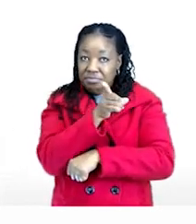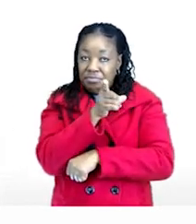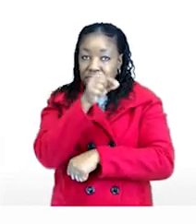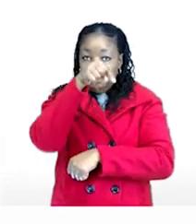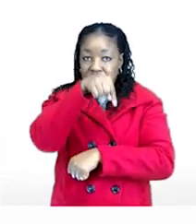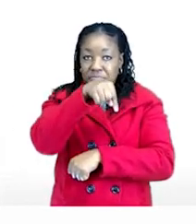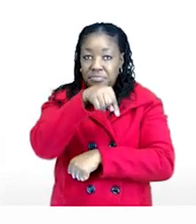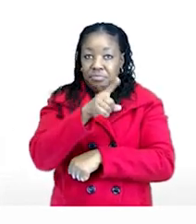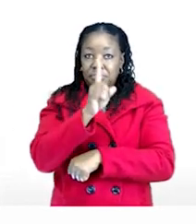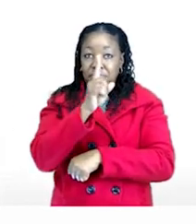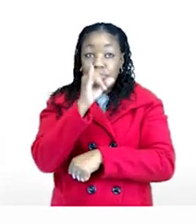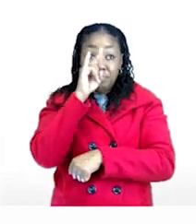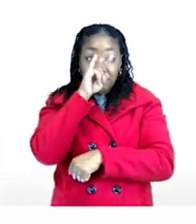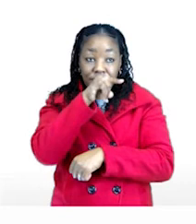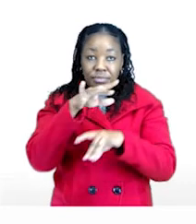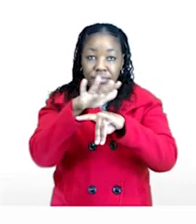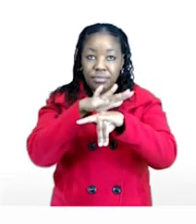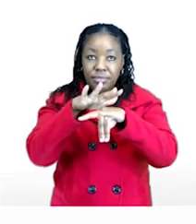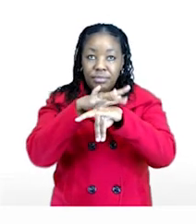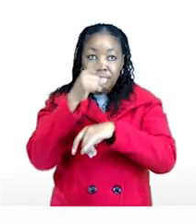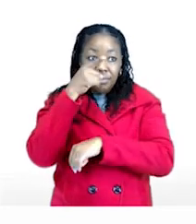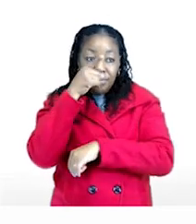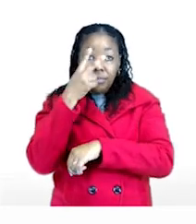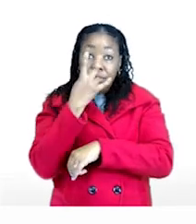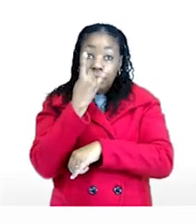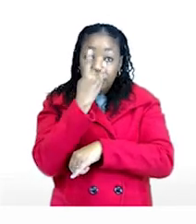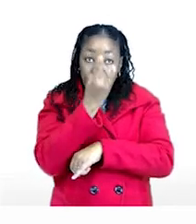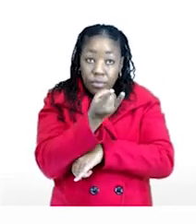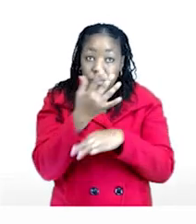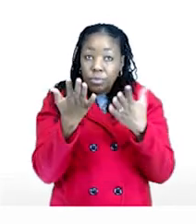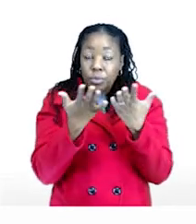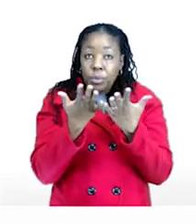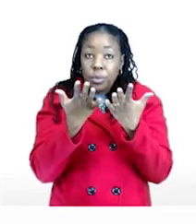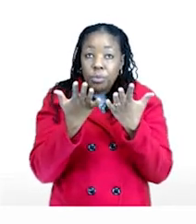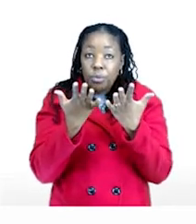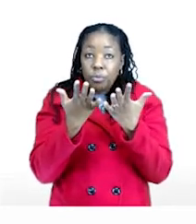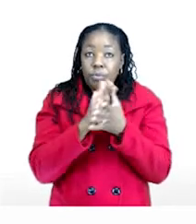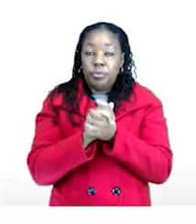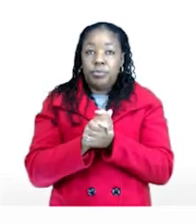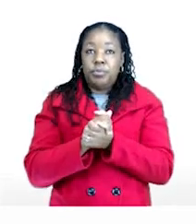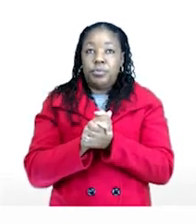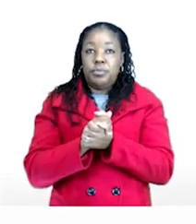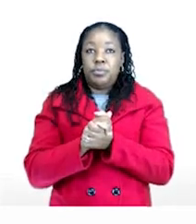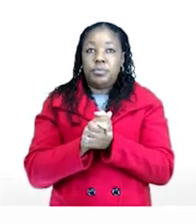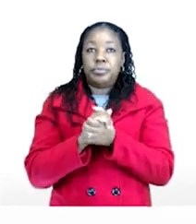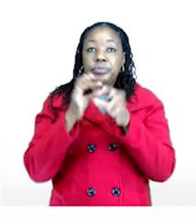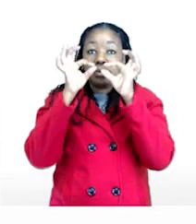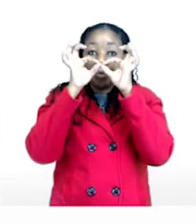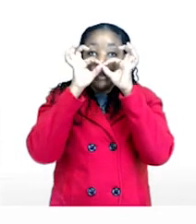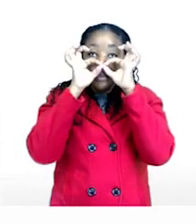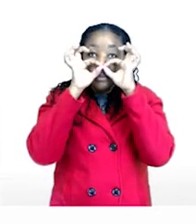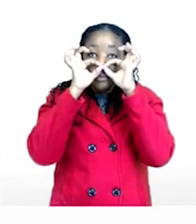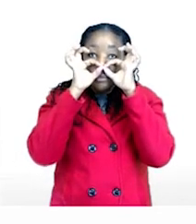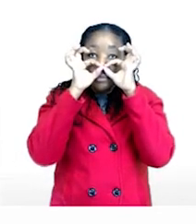first animal is a hippo. Now, I would like you to complete the little line at the